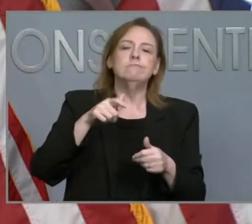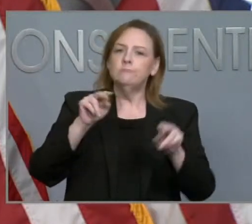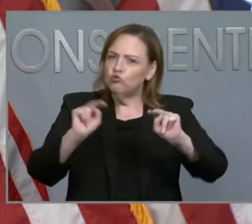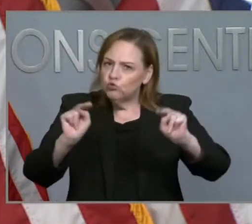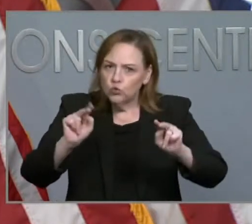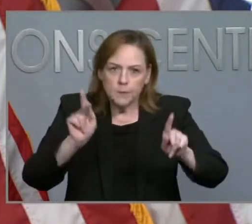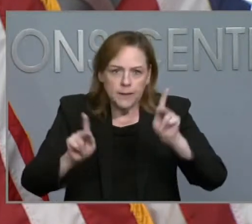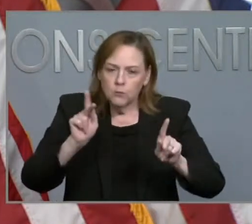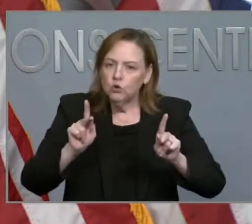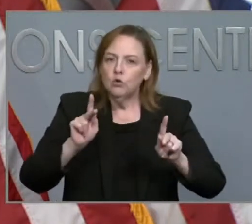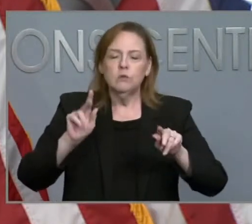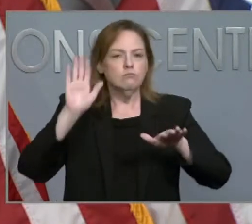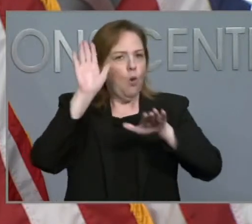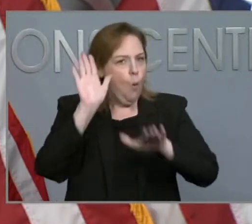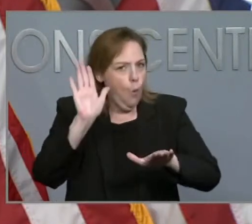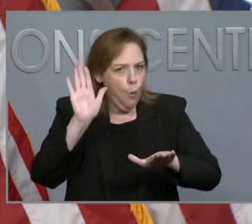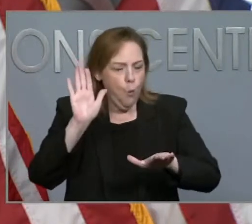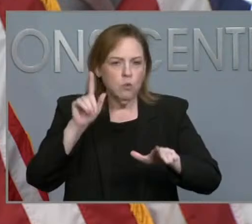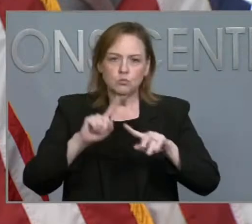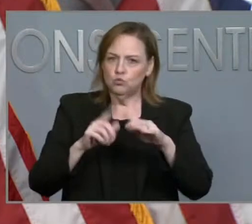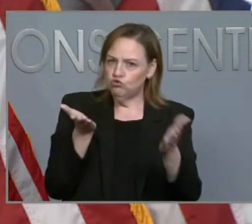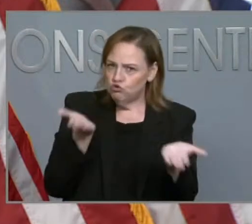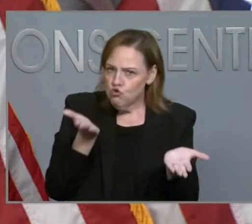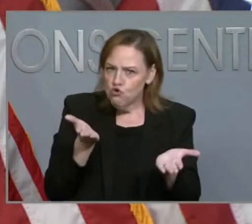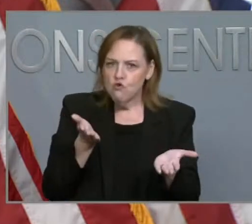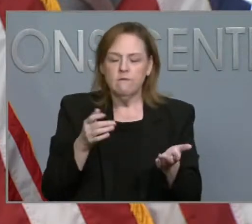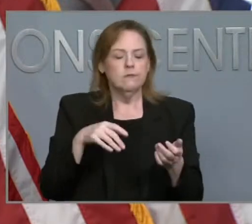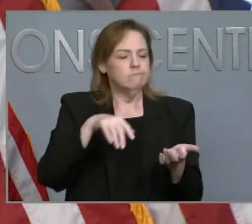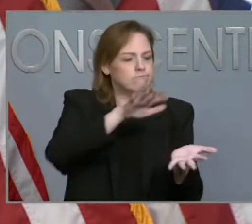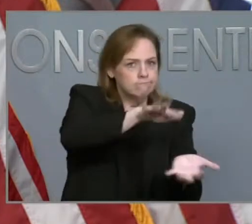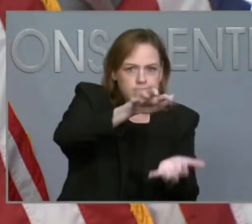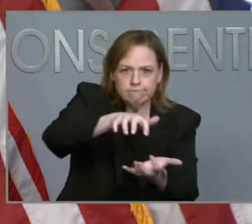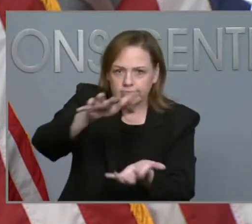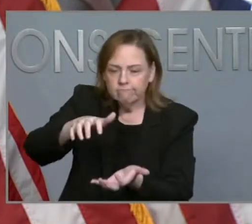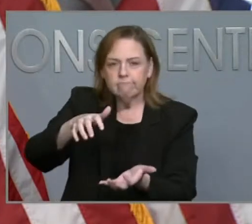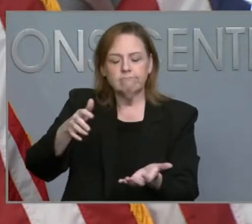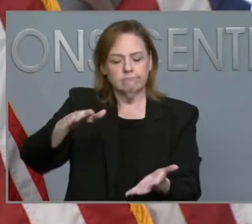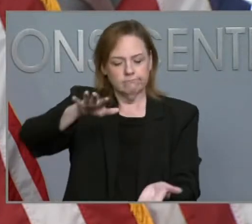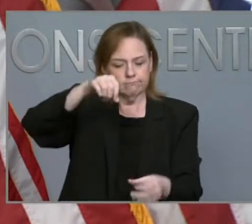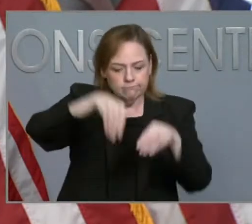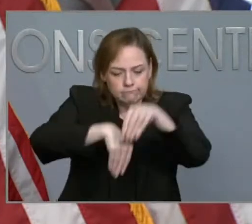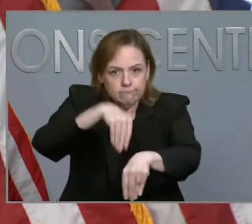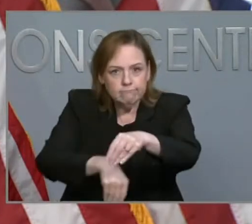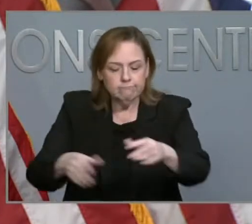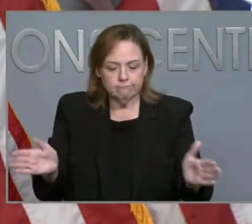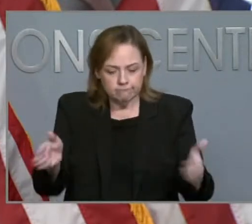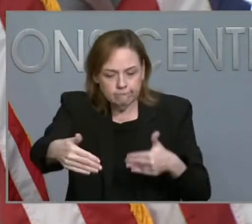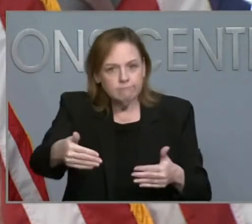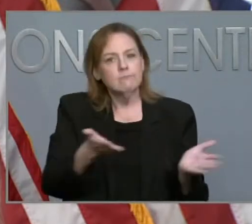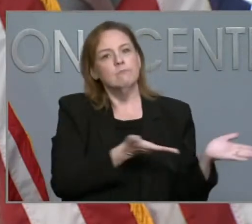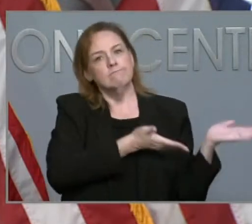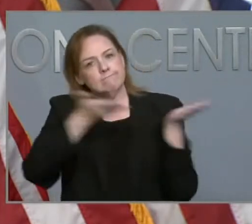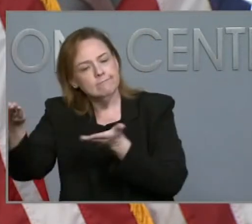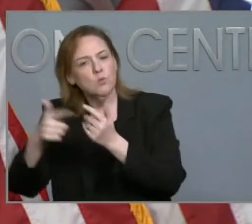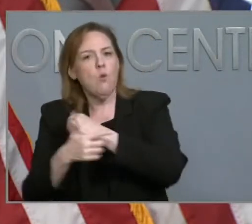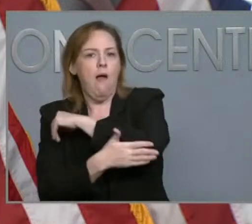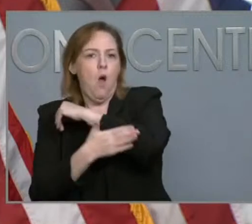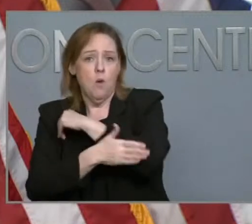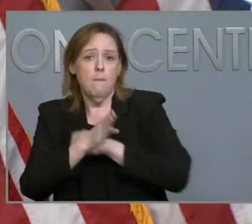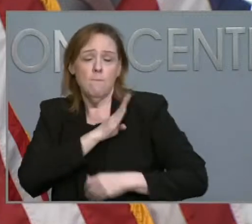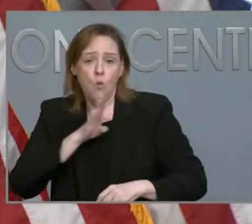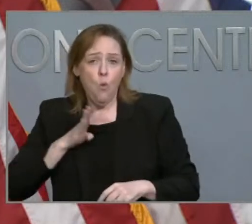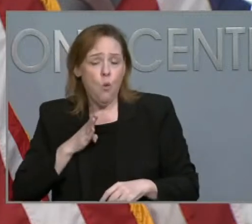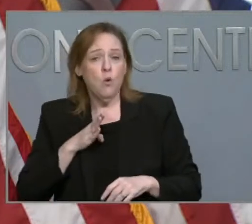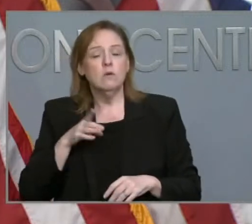in those polling places and to carry out this work. They will deliver those to the county boards. The county boards will, take